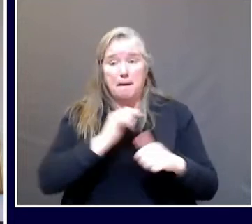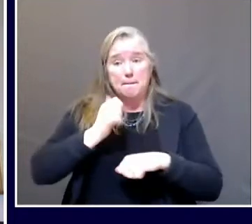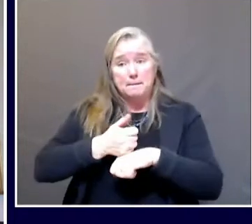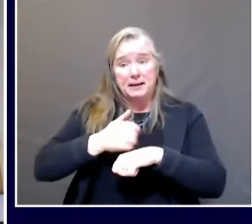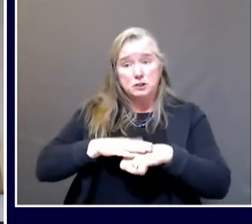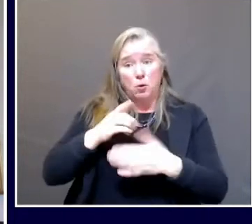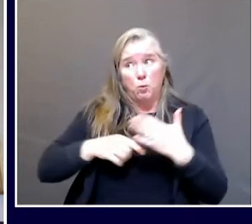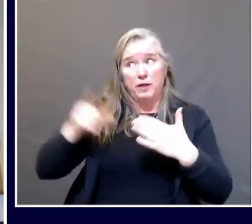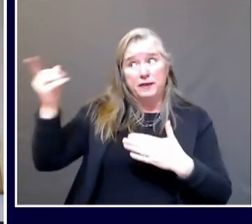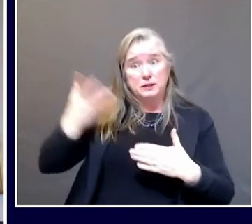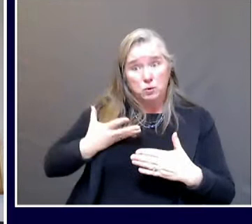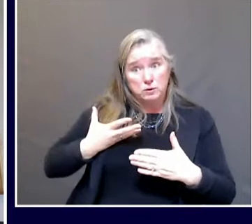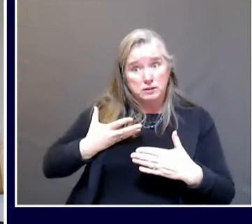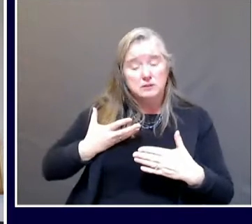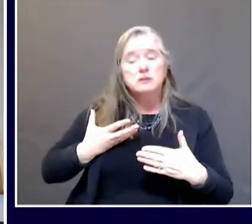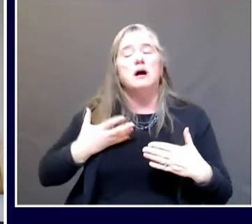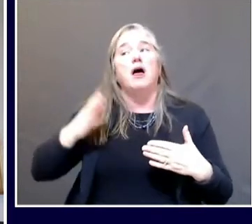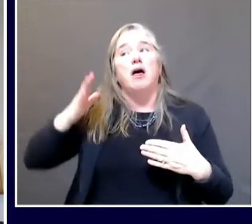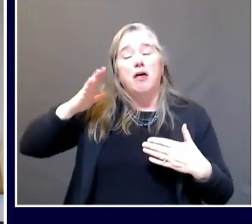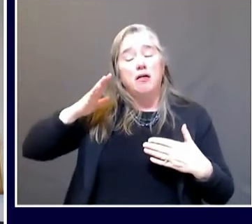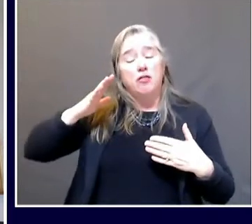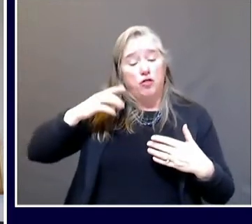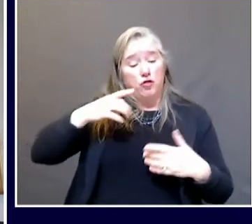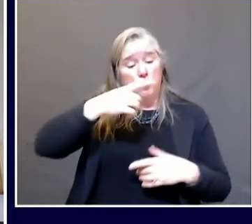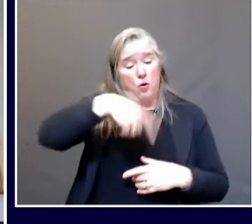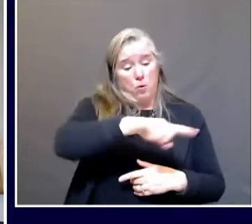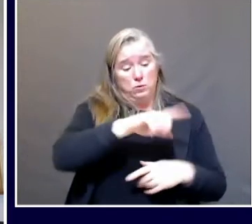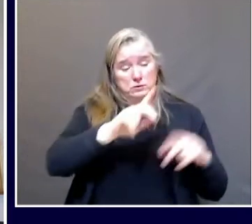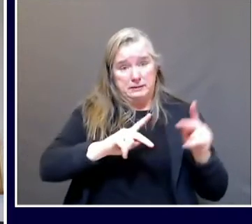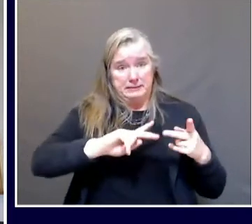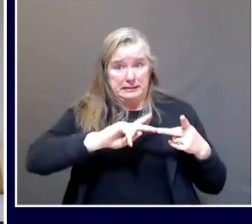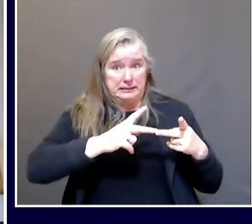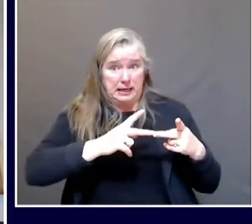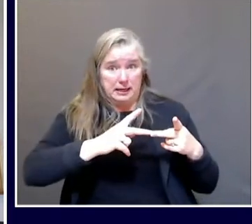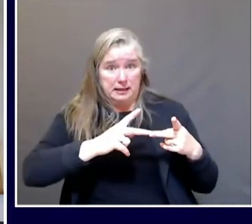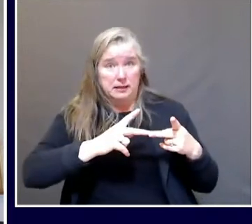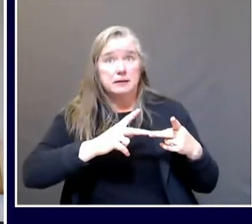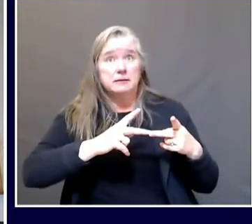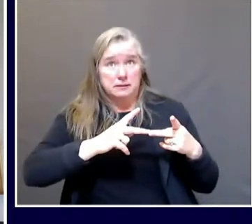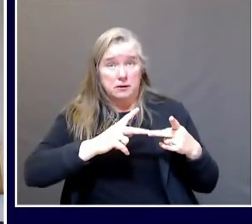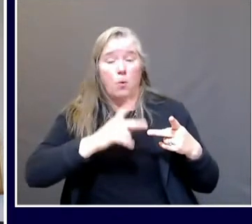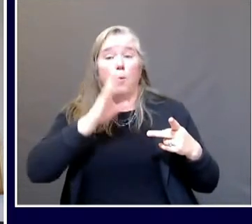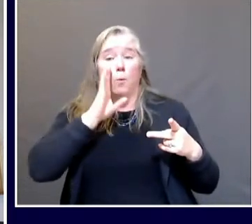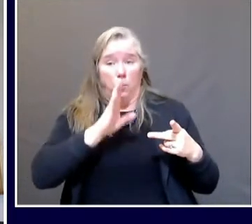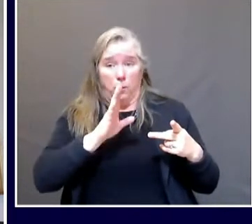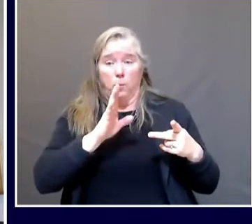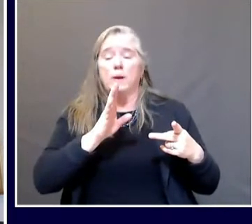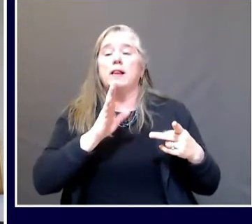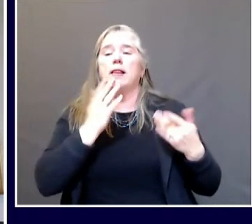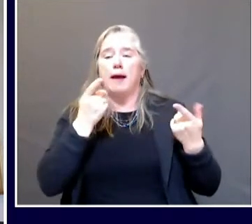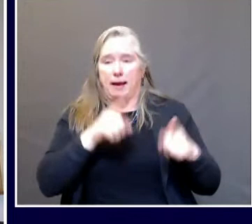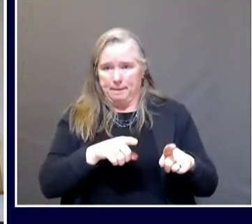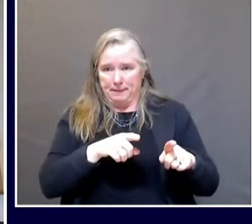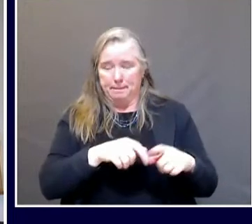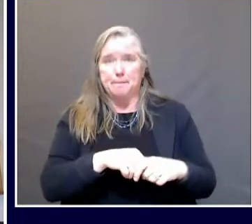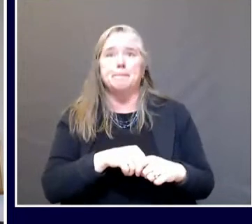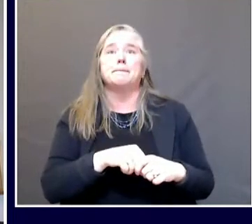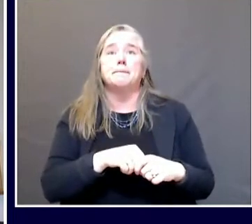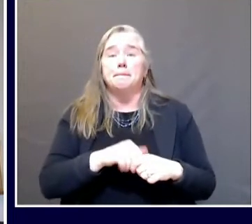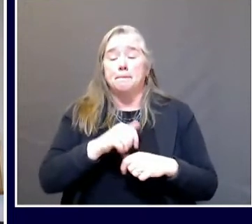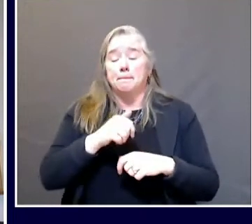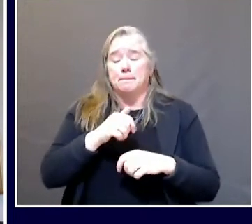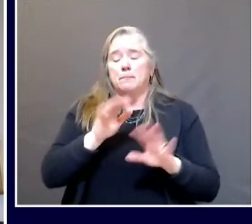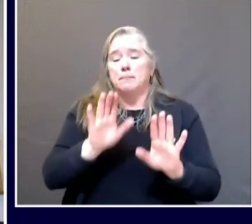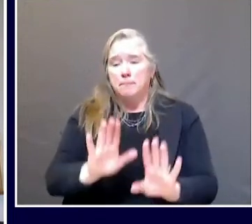second doses will be available to them. And so I don't believe that they're at this time, based on what we've